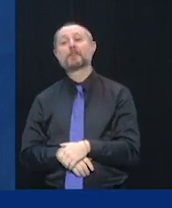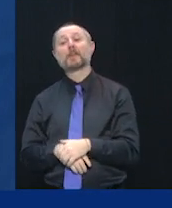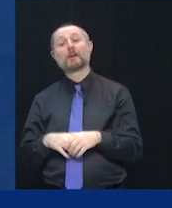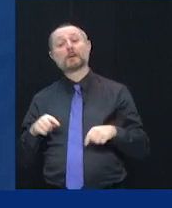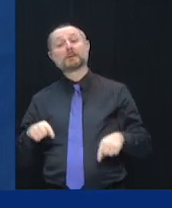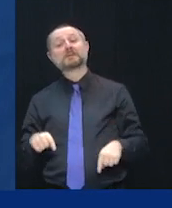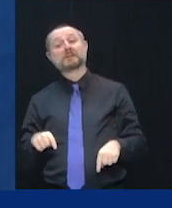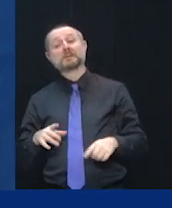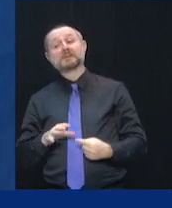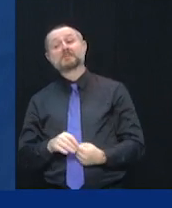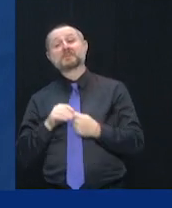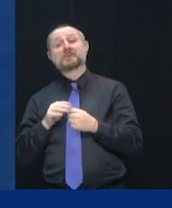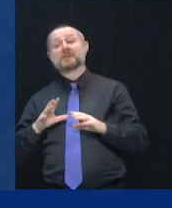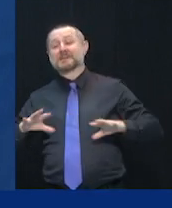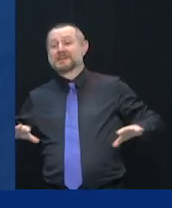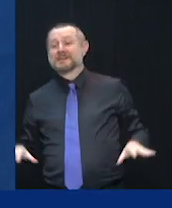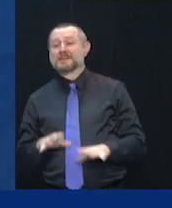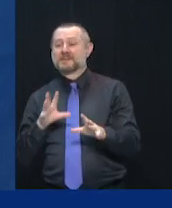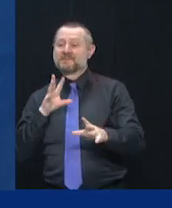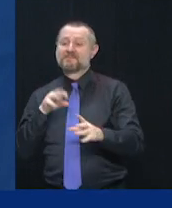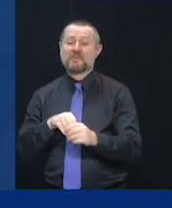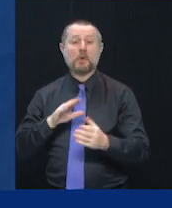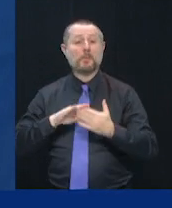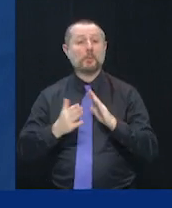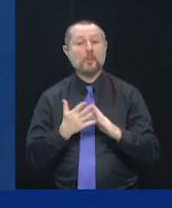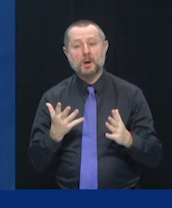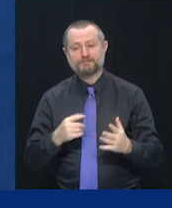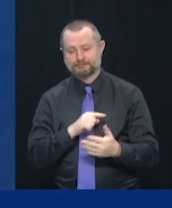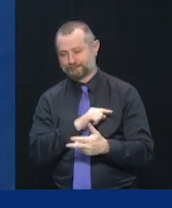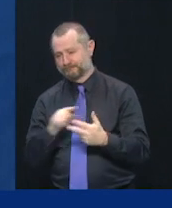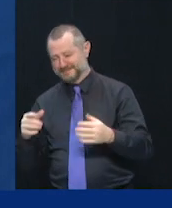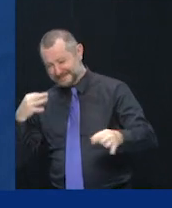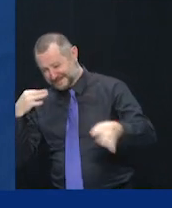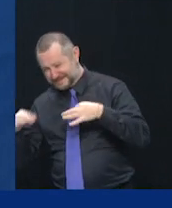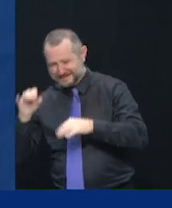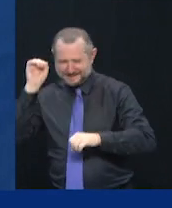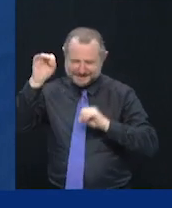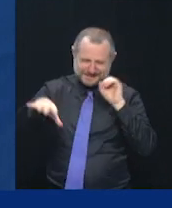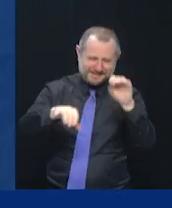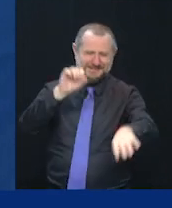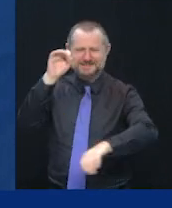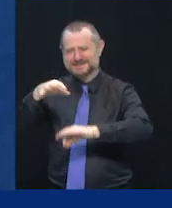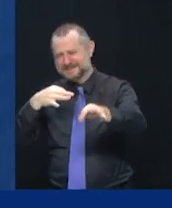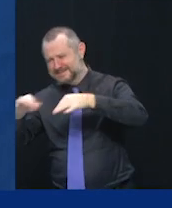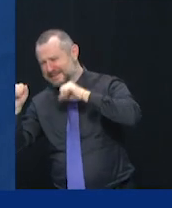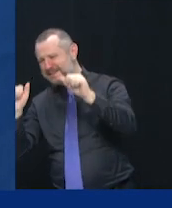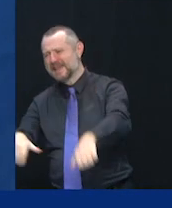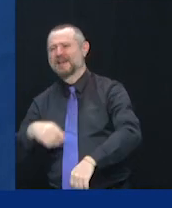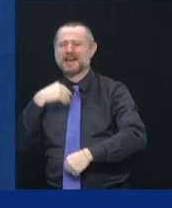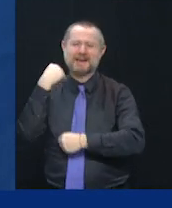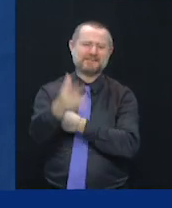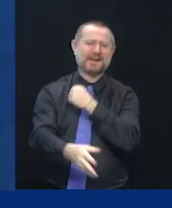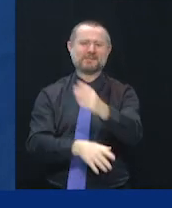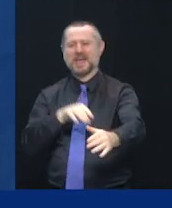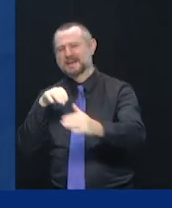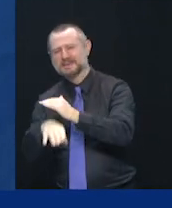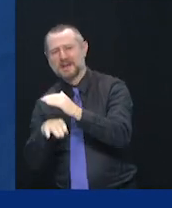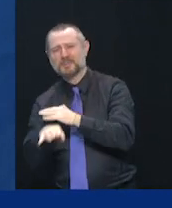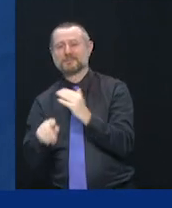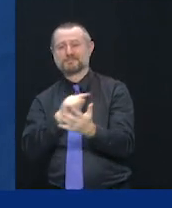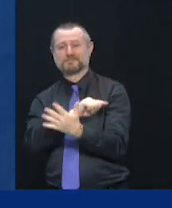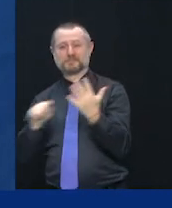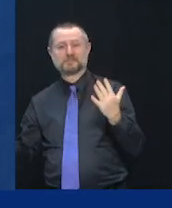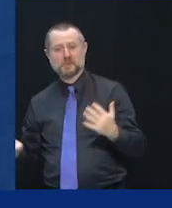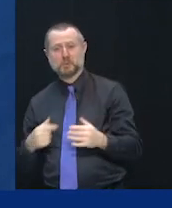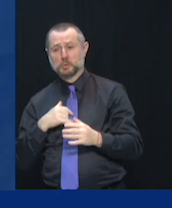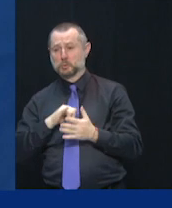get into the community, to have the conversations, make it accessible. We're doing more in this state